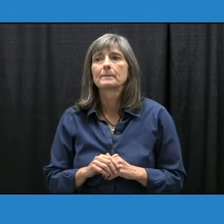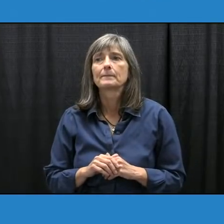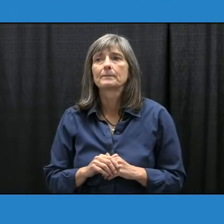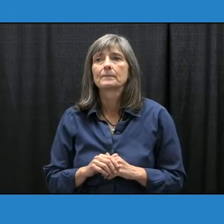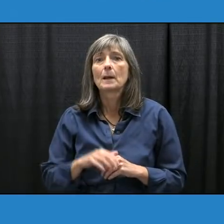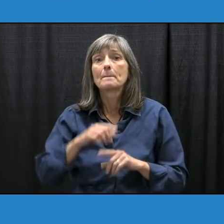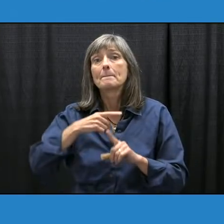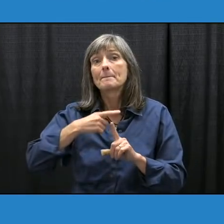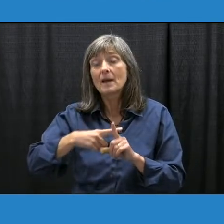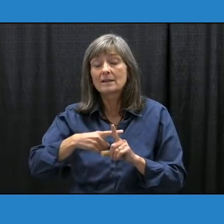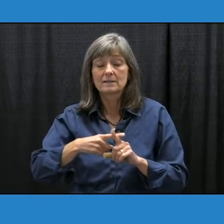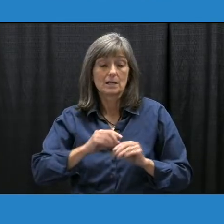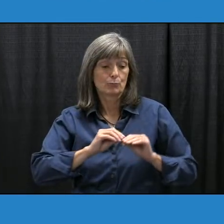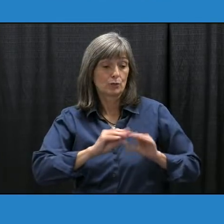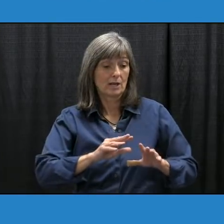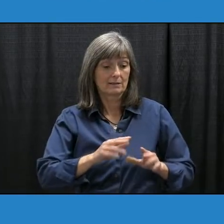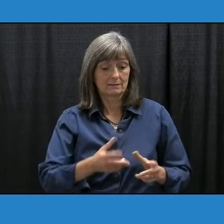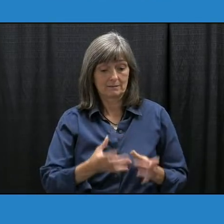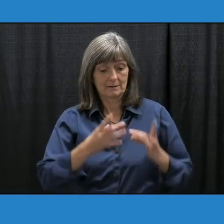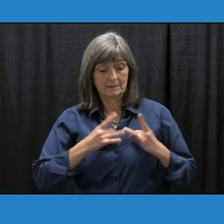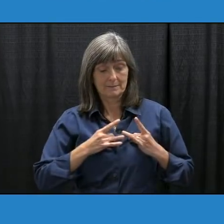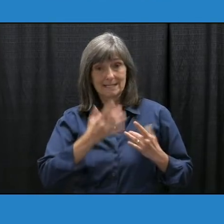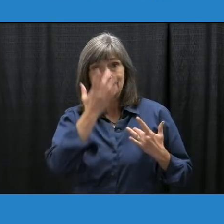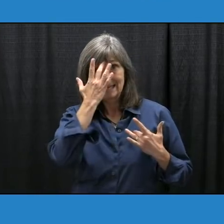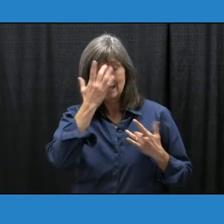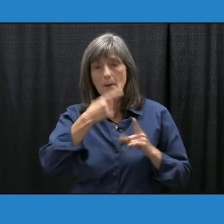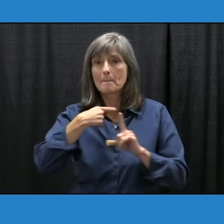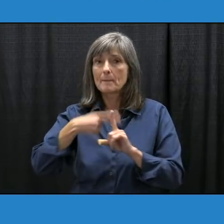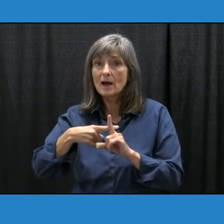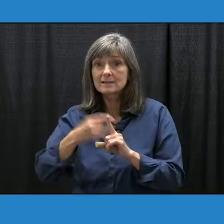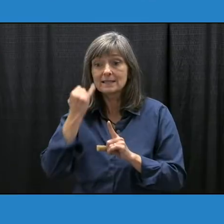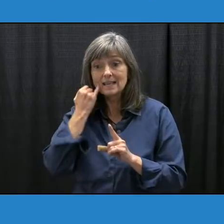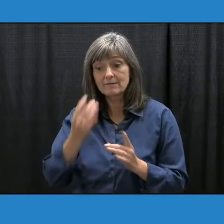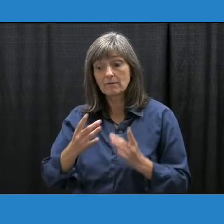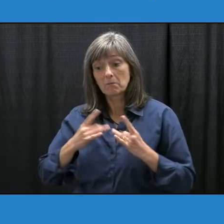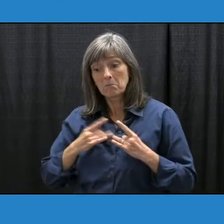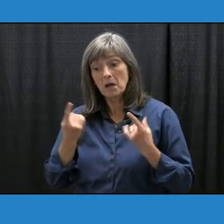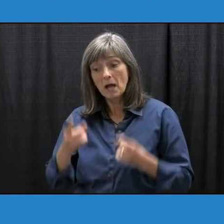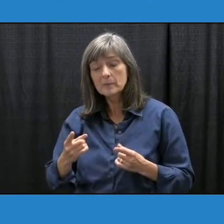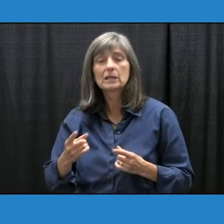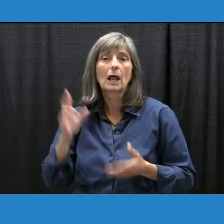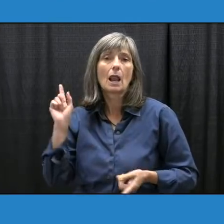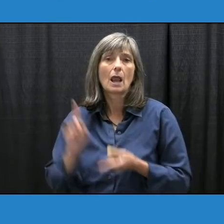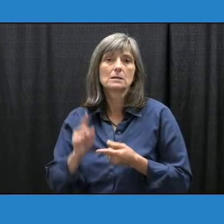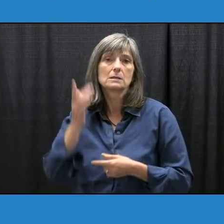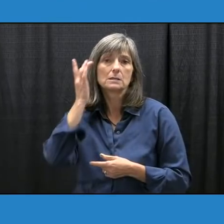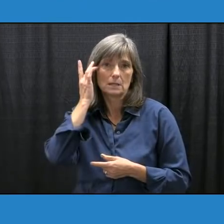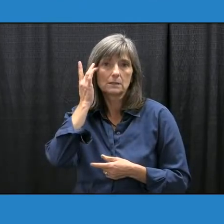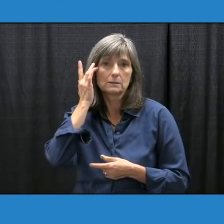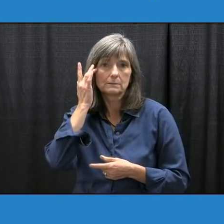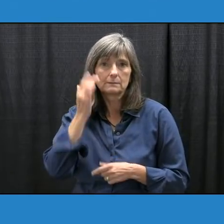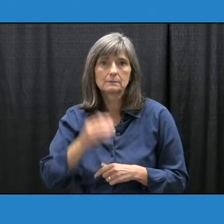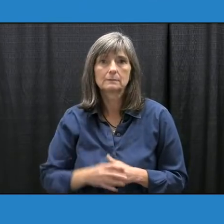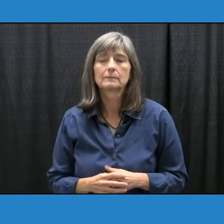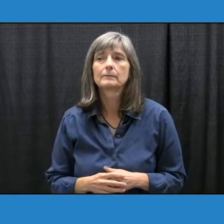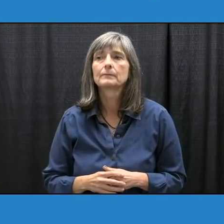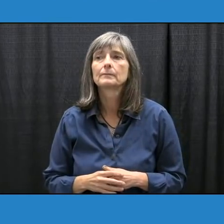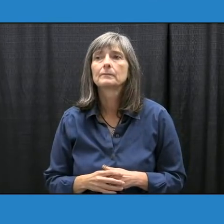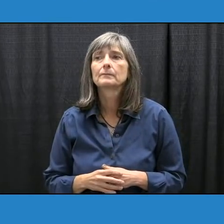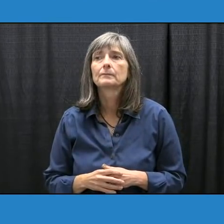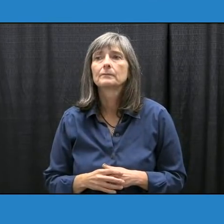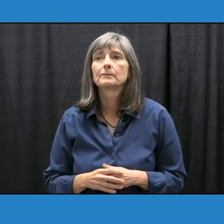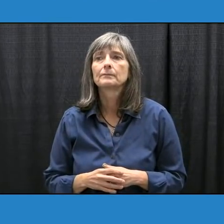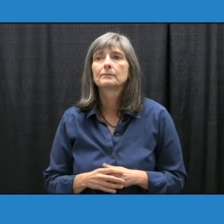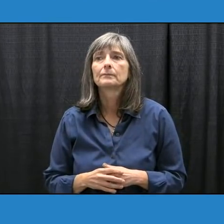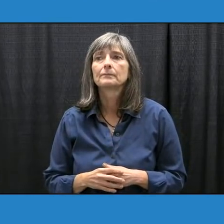not getting into having severe disease. There's a significant variation that exists in the vaccination rate among